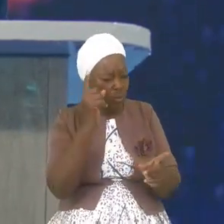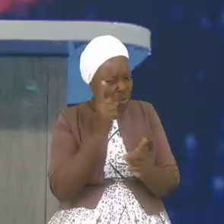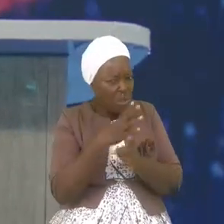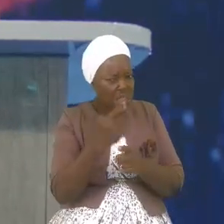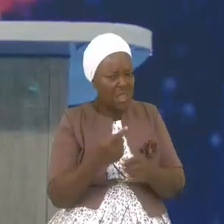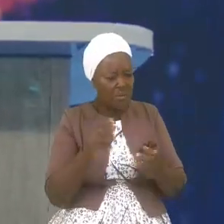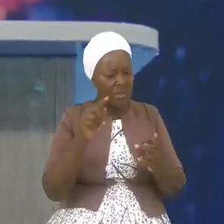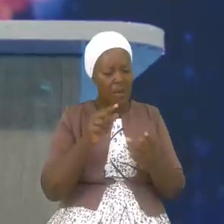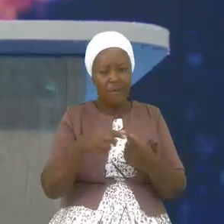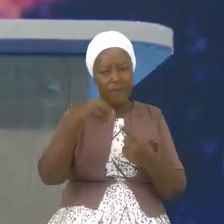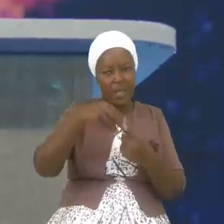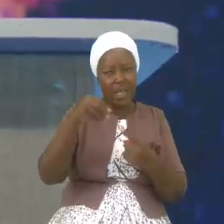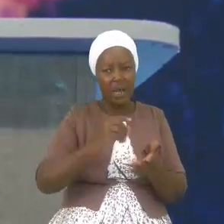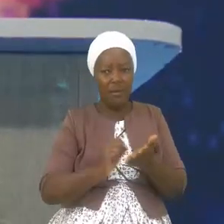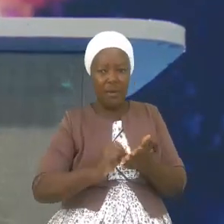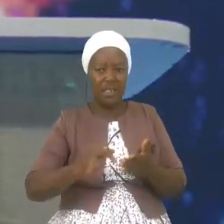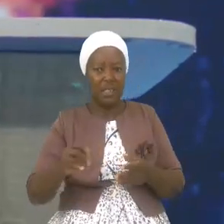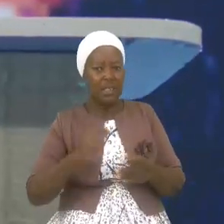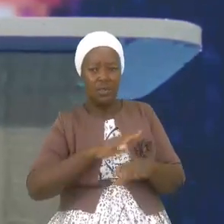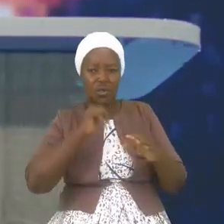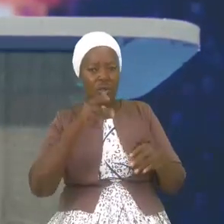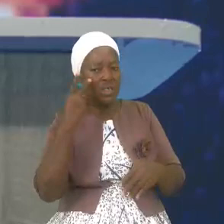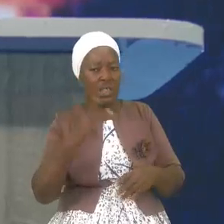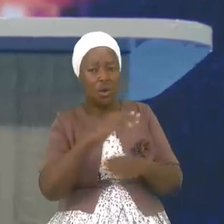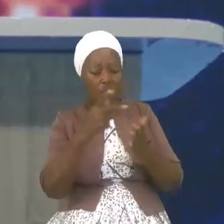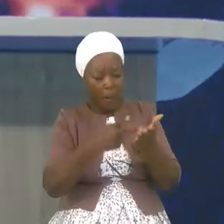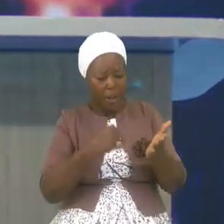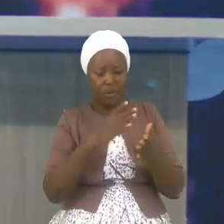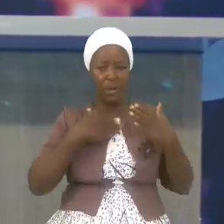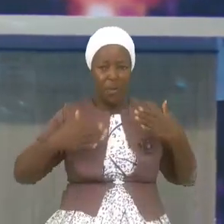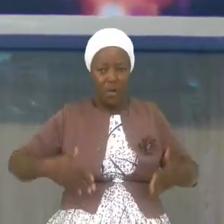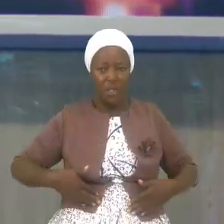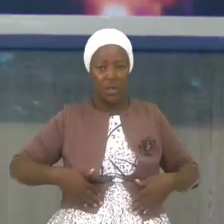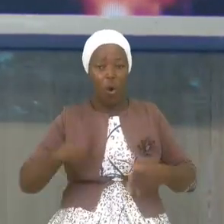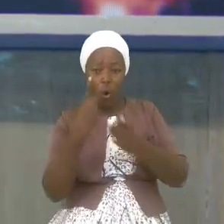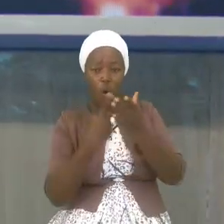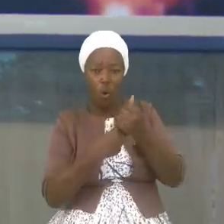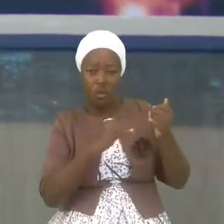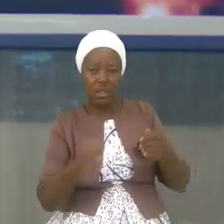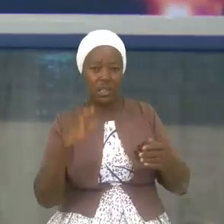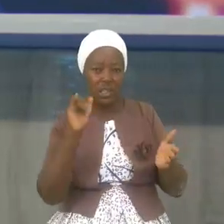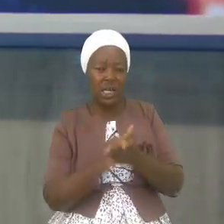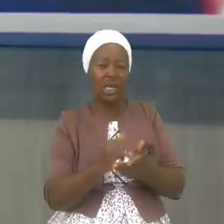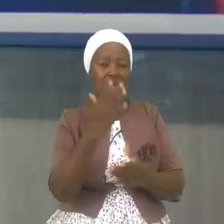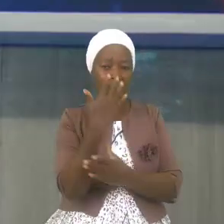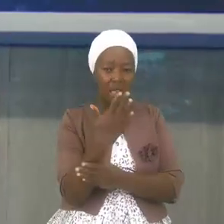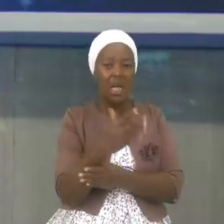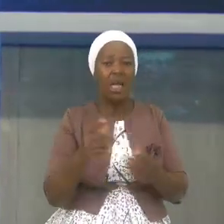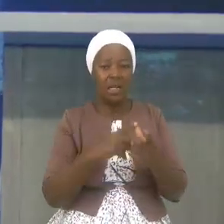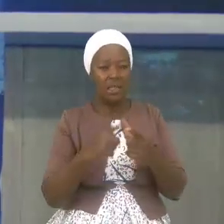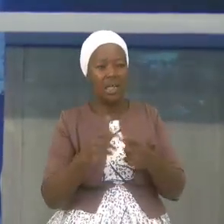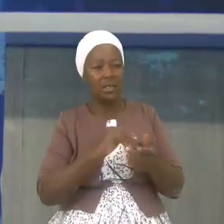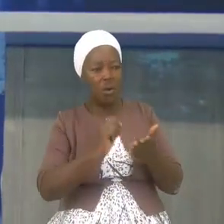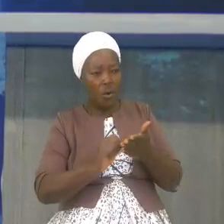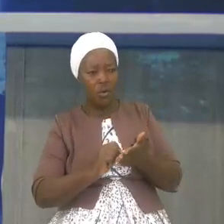the body holding that hand. And he wrote and wrote and wrote. And then all the taste for